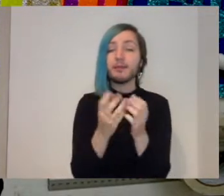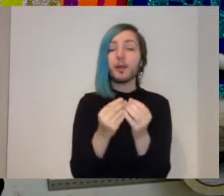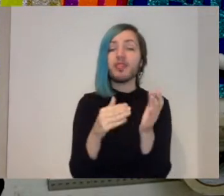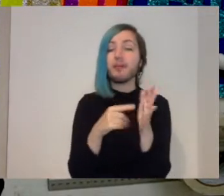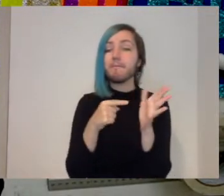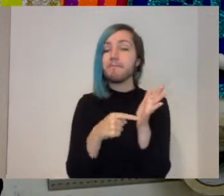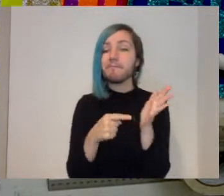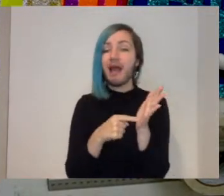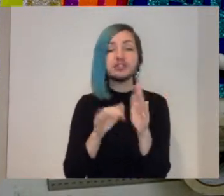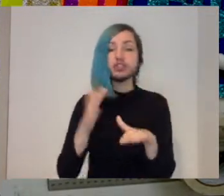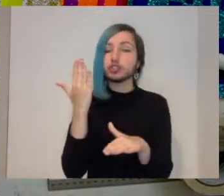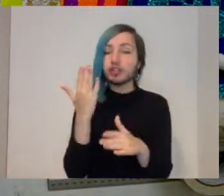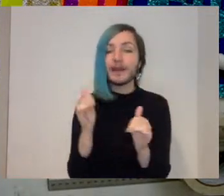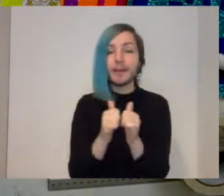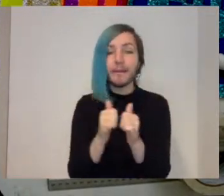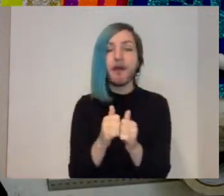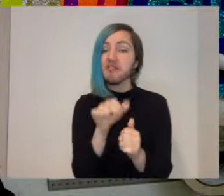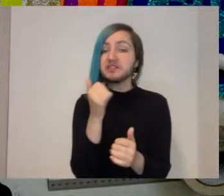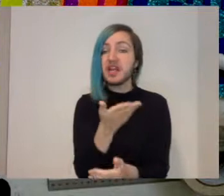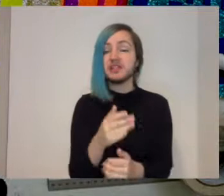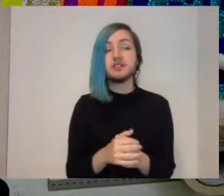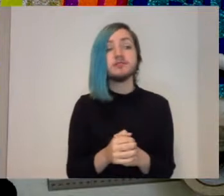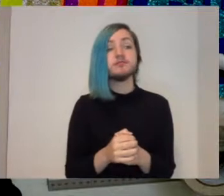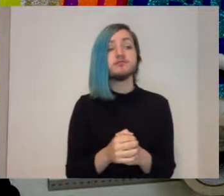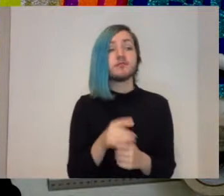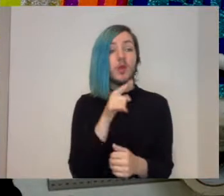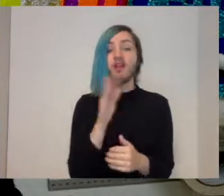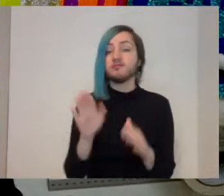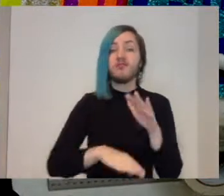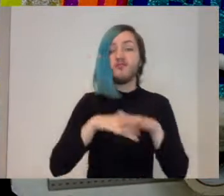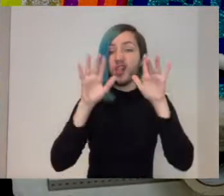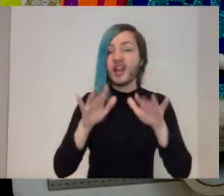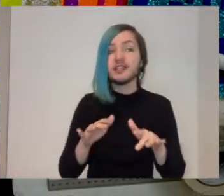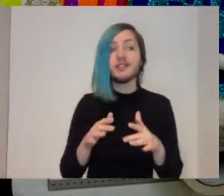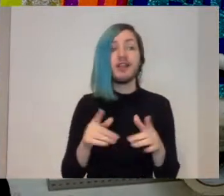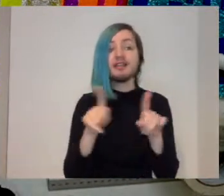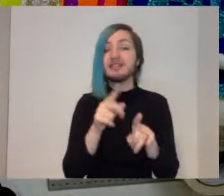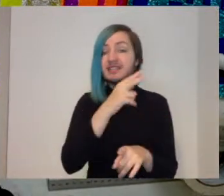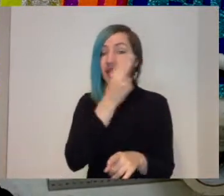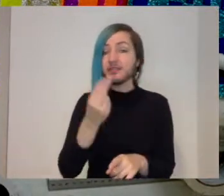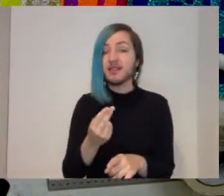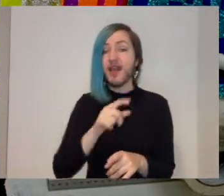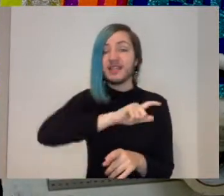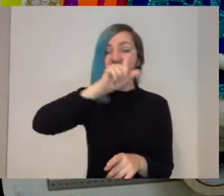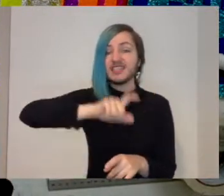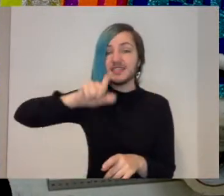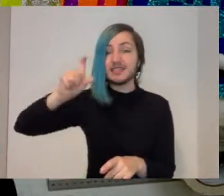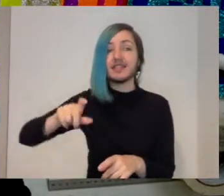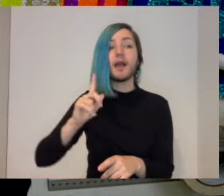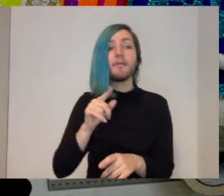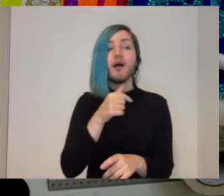matte paper, which can be quite nice. Or here's totally glittery, where I've got the same design, zigzags, but I'm just